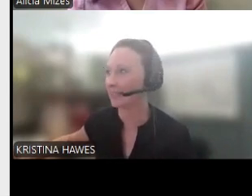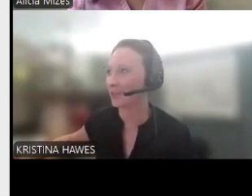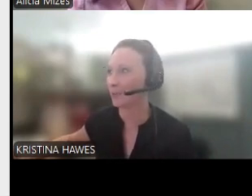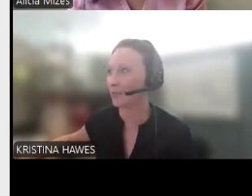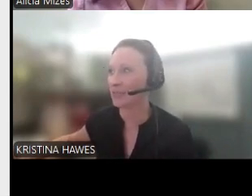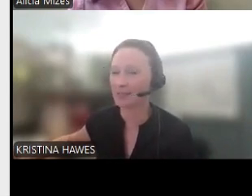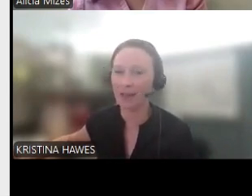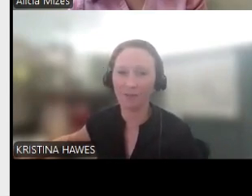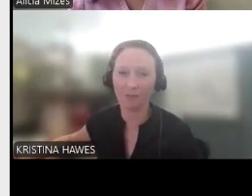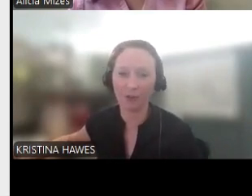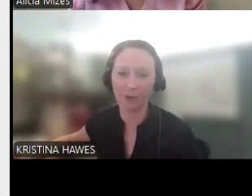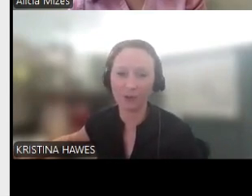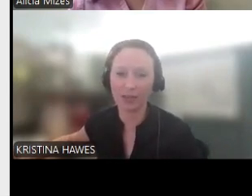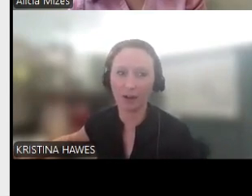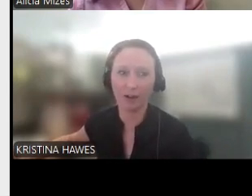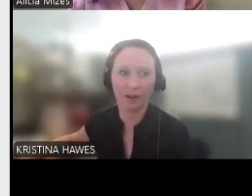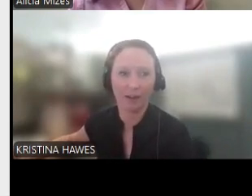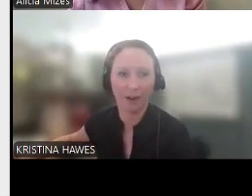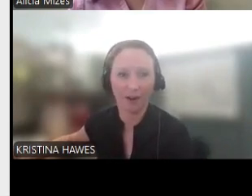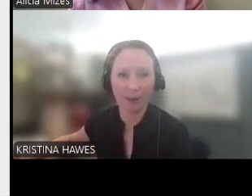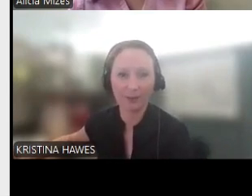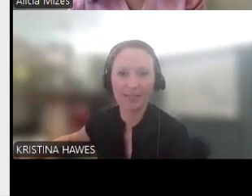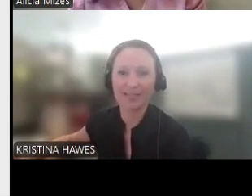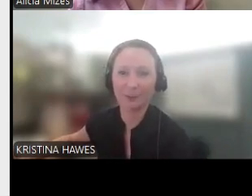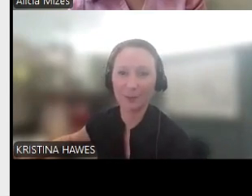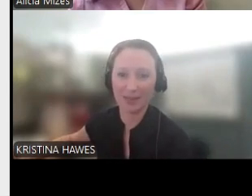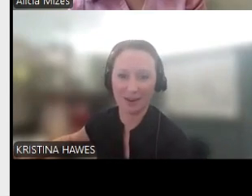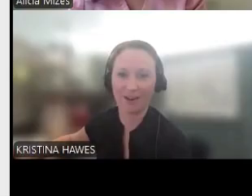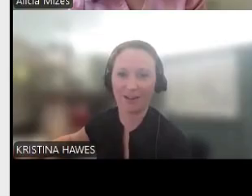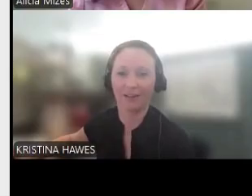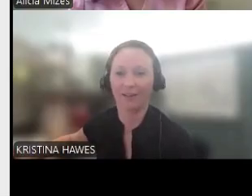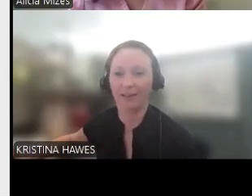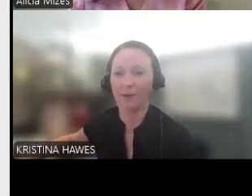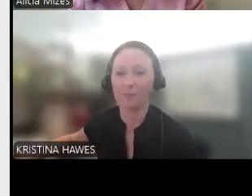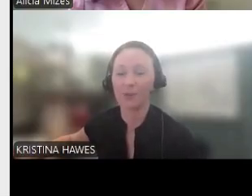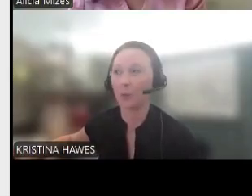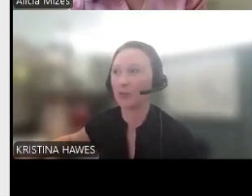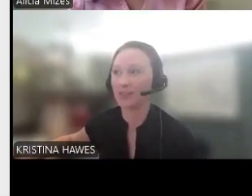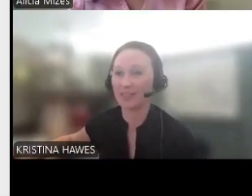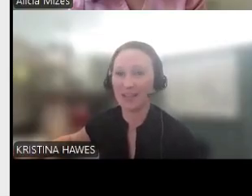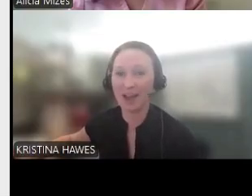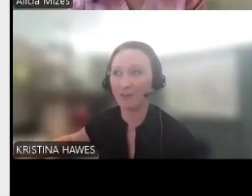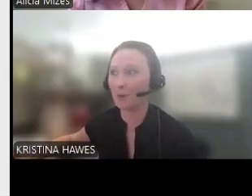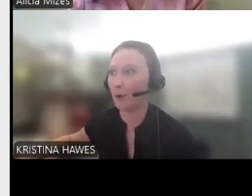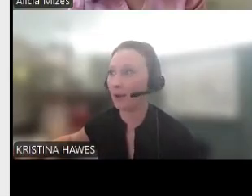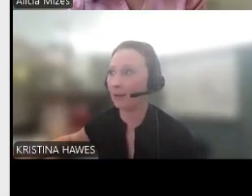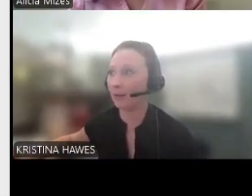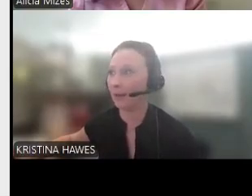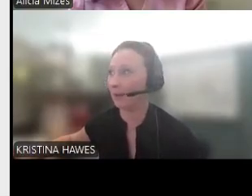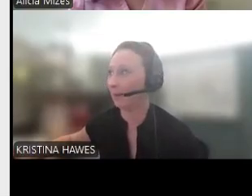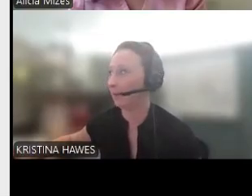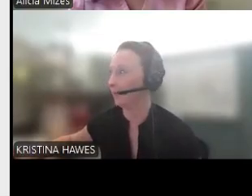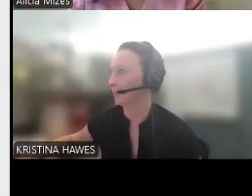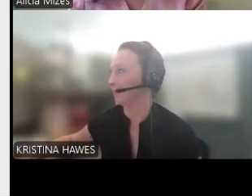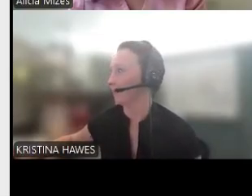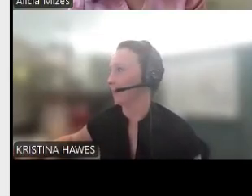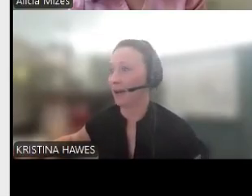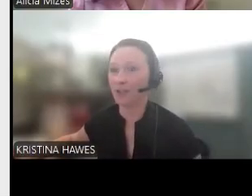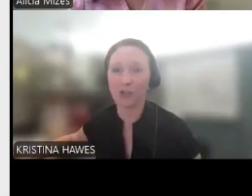and answer some of these live for those that are able to still be here. So we'll see everyone